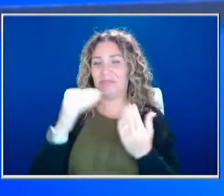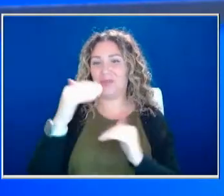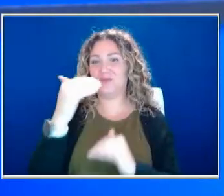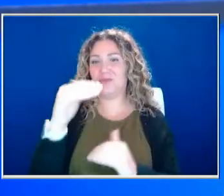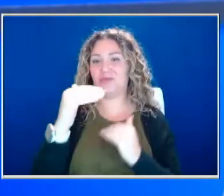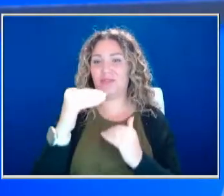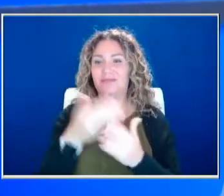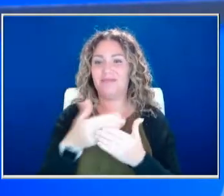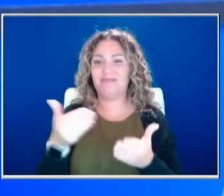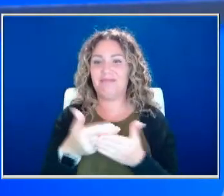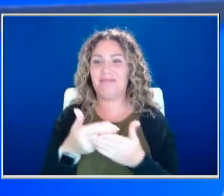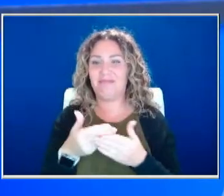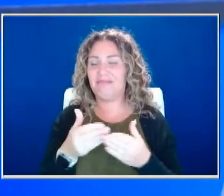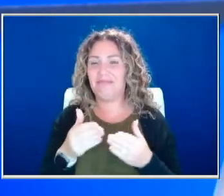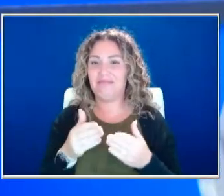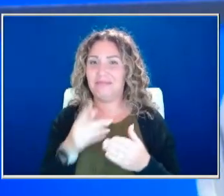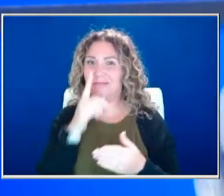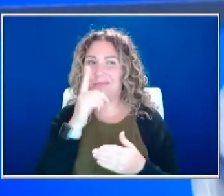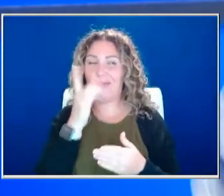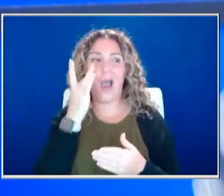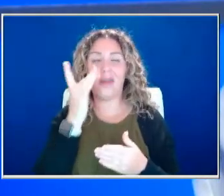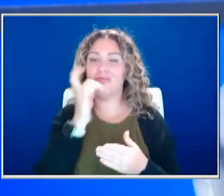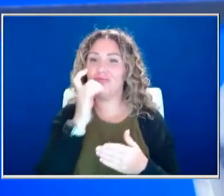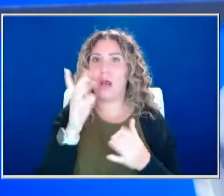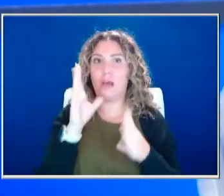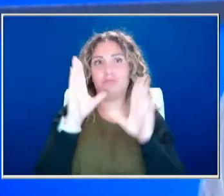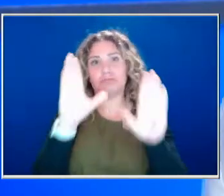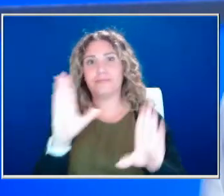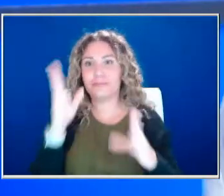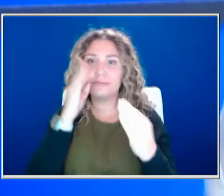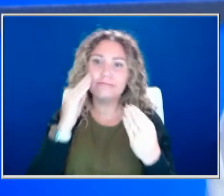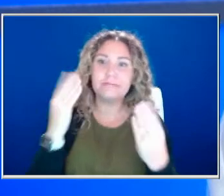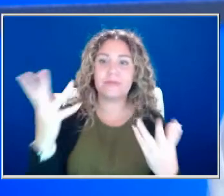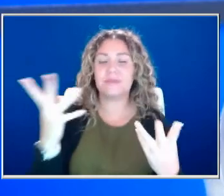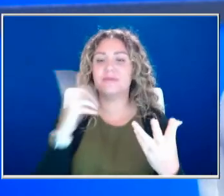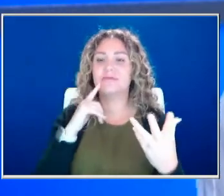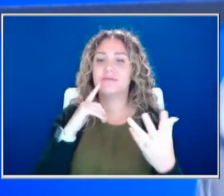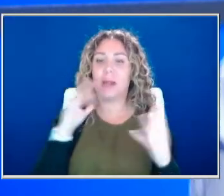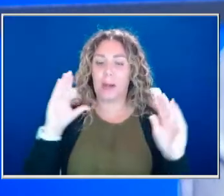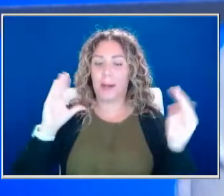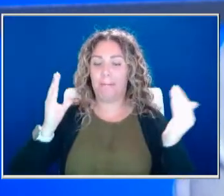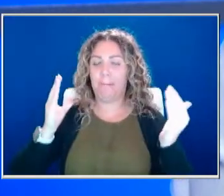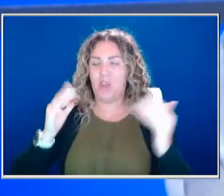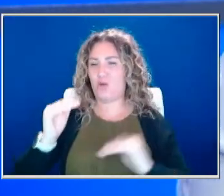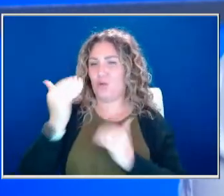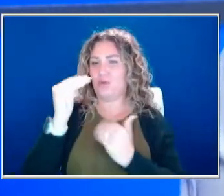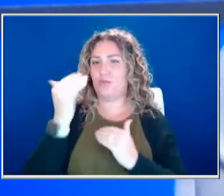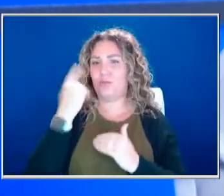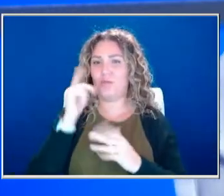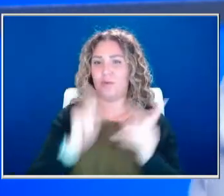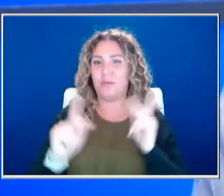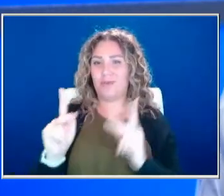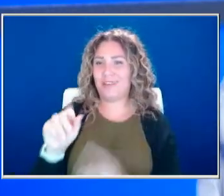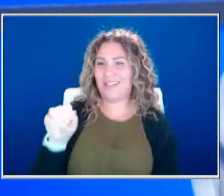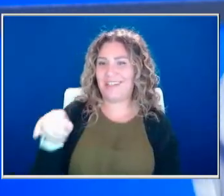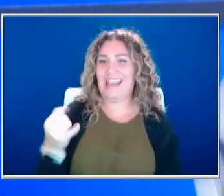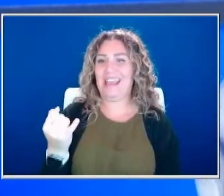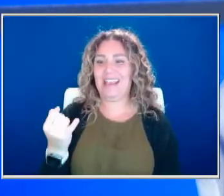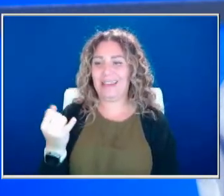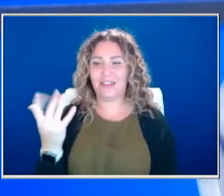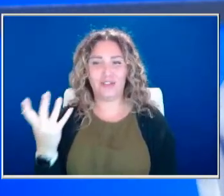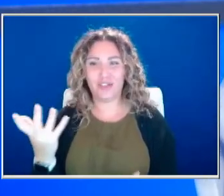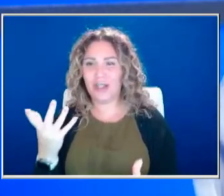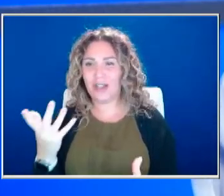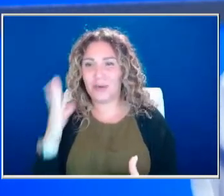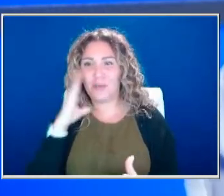have great data out there that's comparing these restrictions on people. Like AJ, it's gone. He's going to go back to wrestling